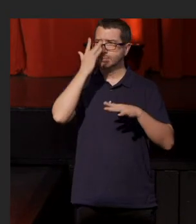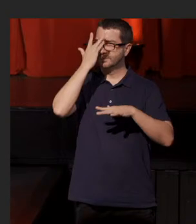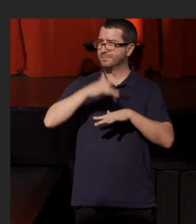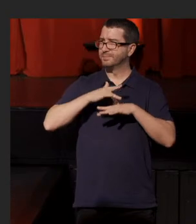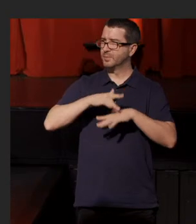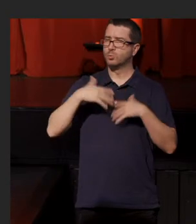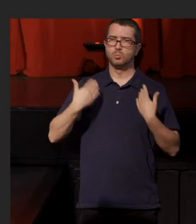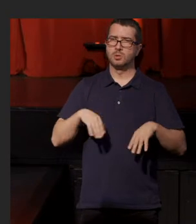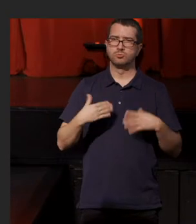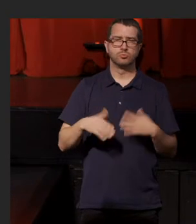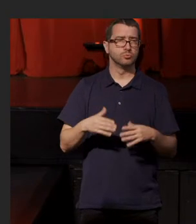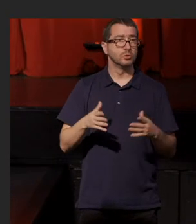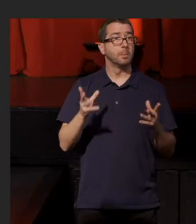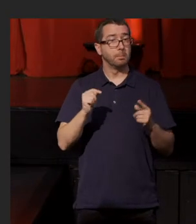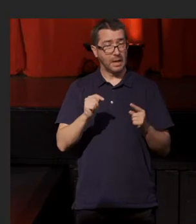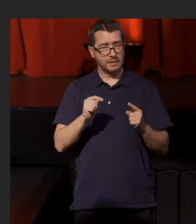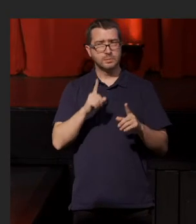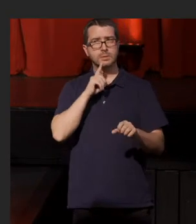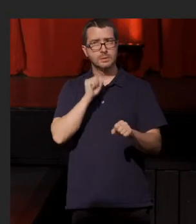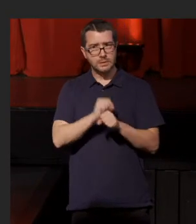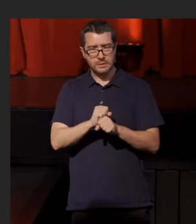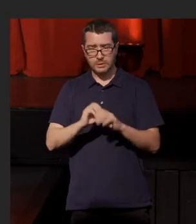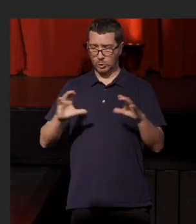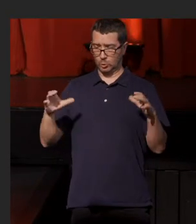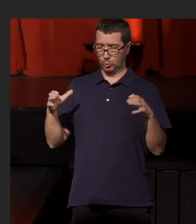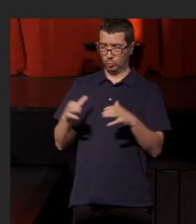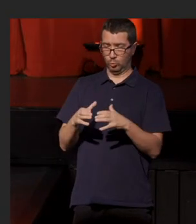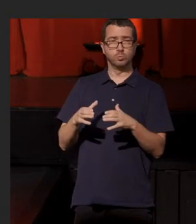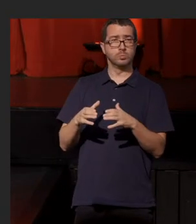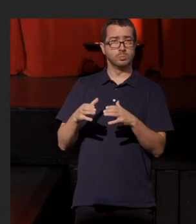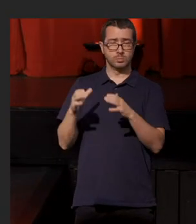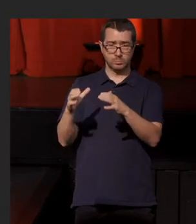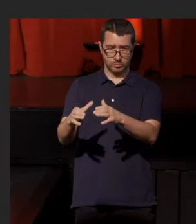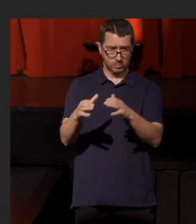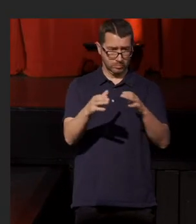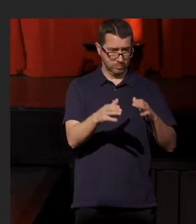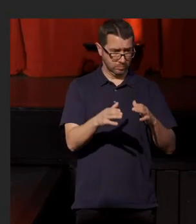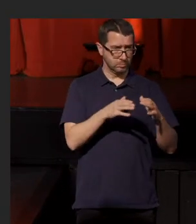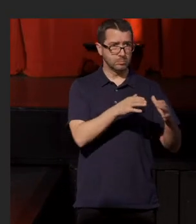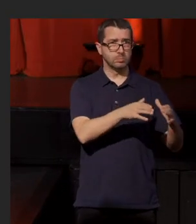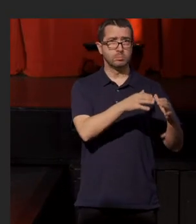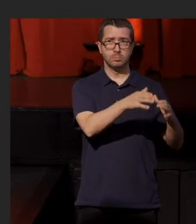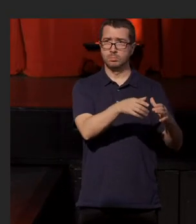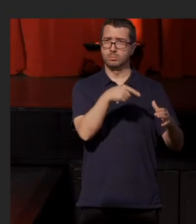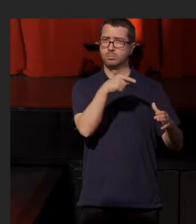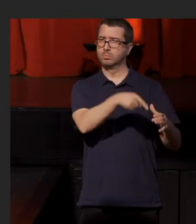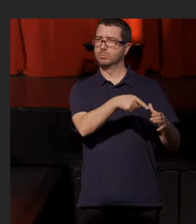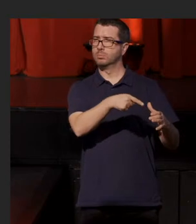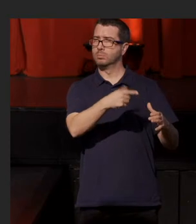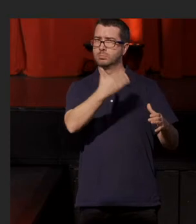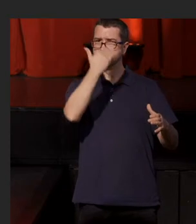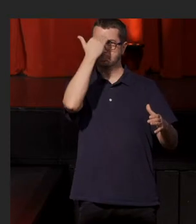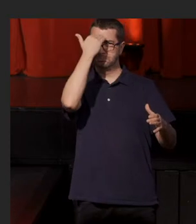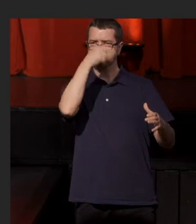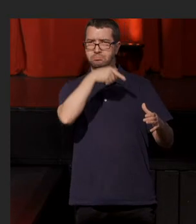in, we need to really be conscious of whether or not those are leading us towards believing others are